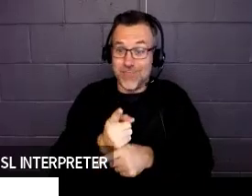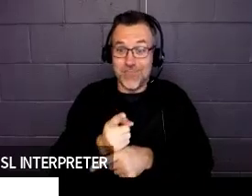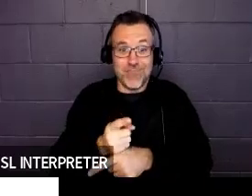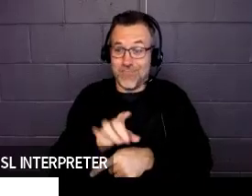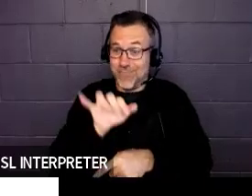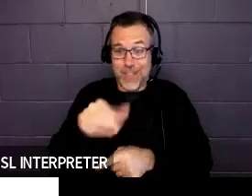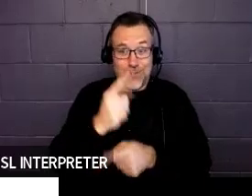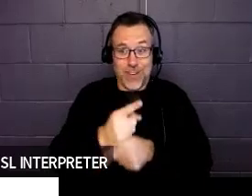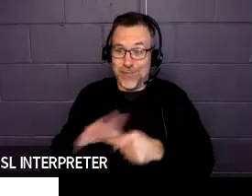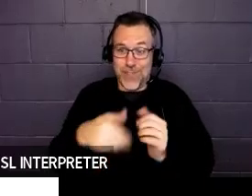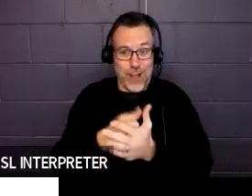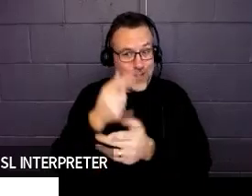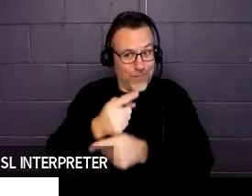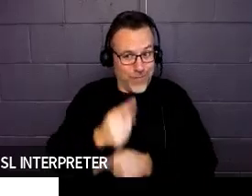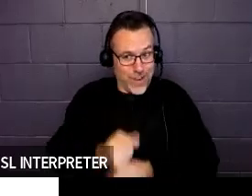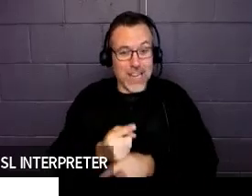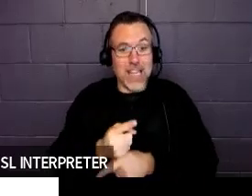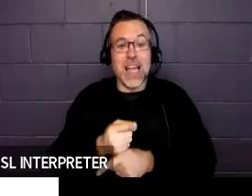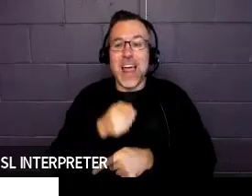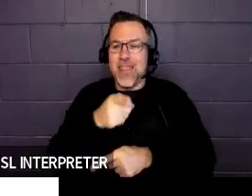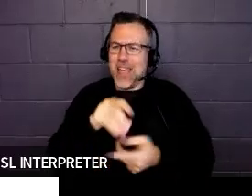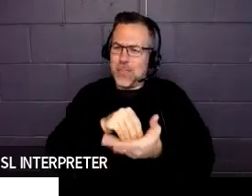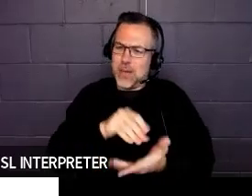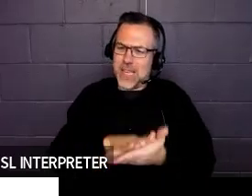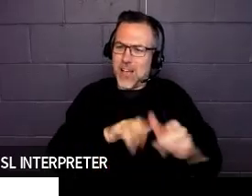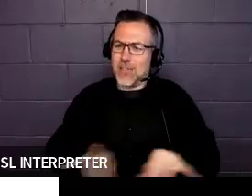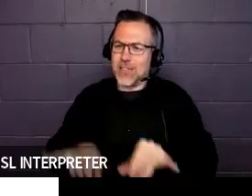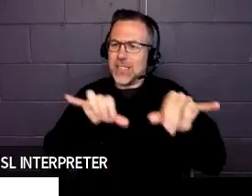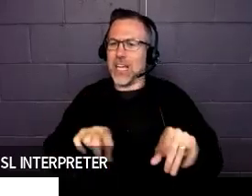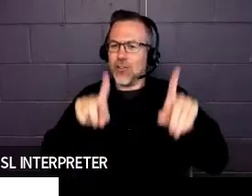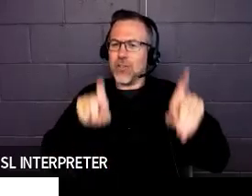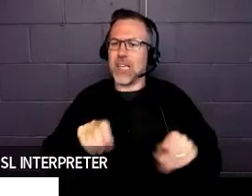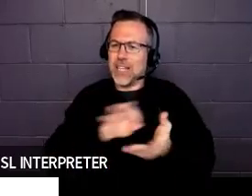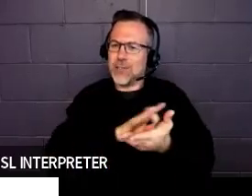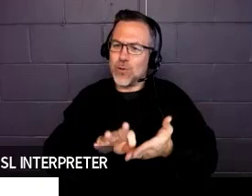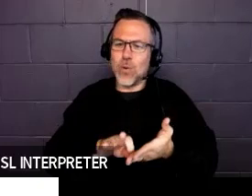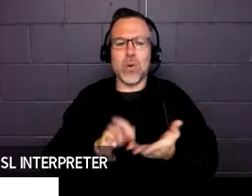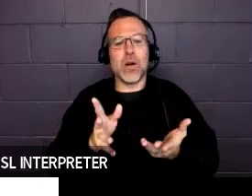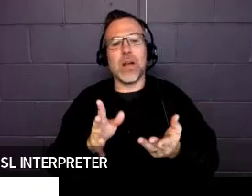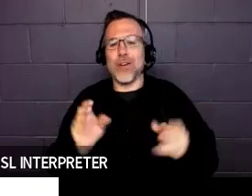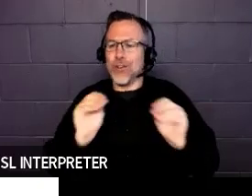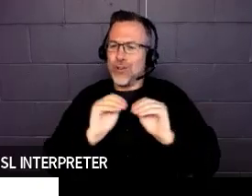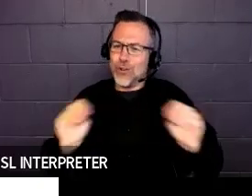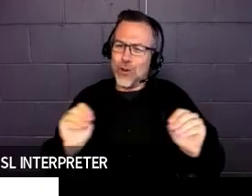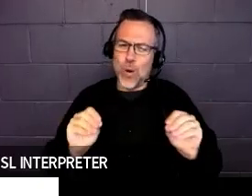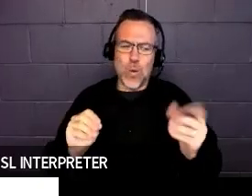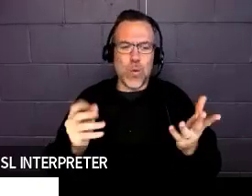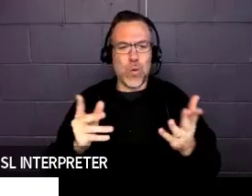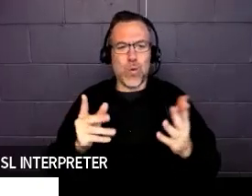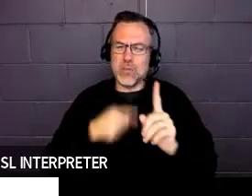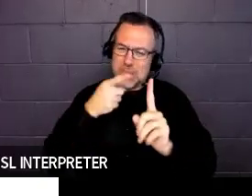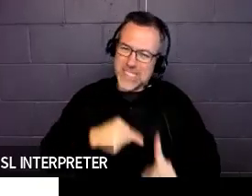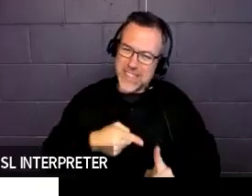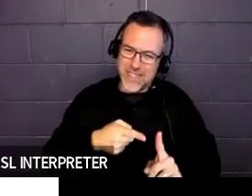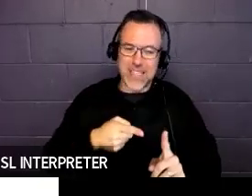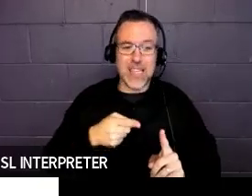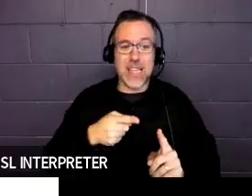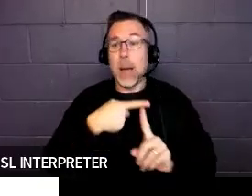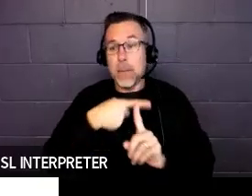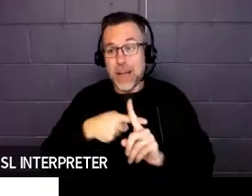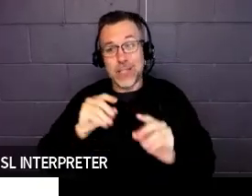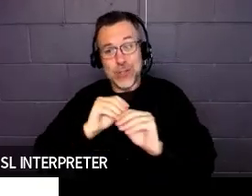they referenced that standard score. There was no specific skill deficit because that reading is too broad. And there was no how